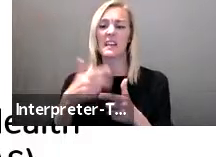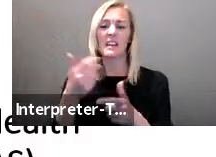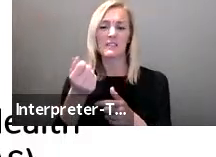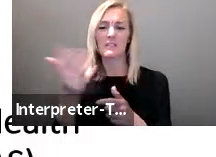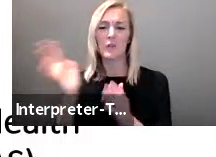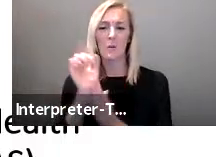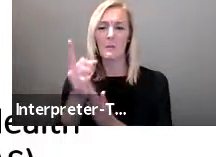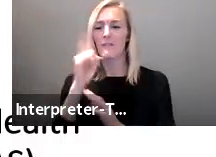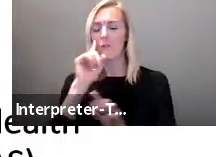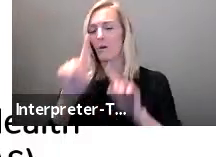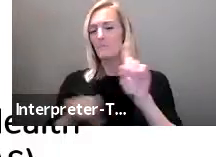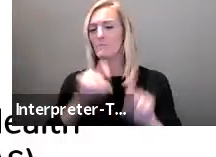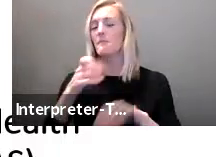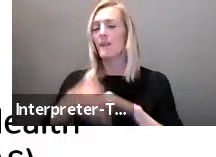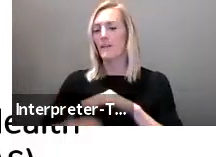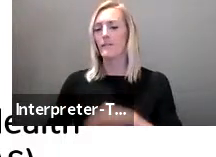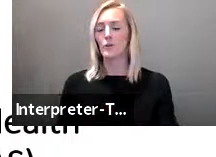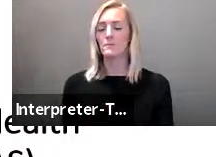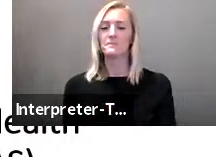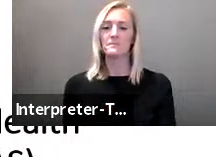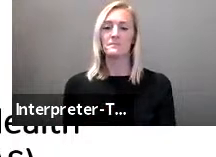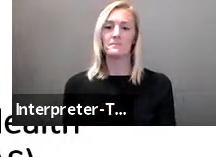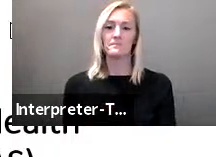them after. Dr. Smith?